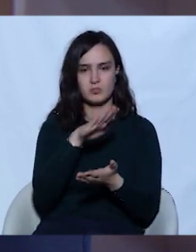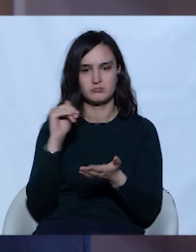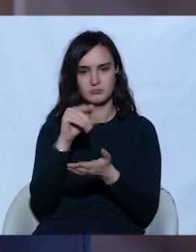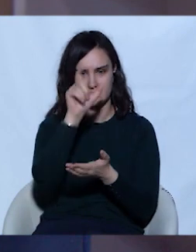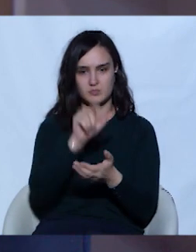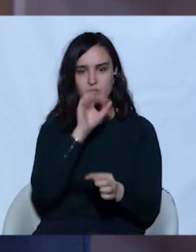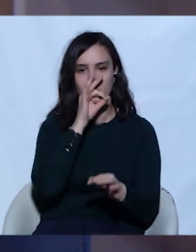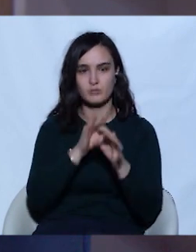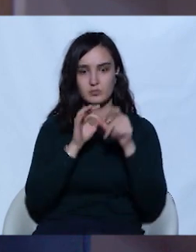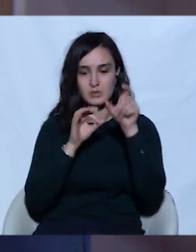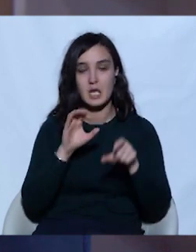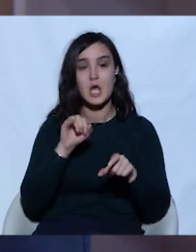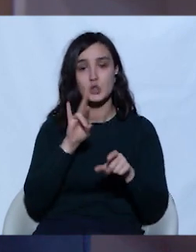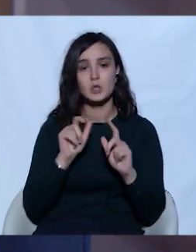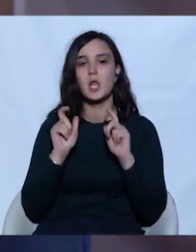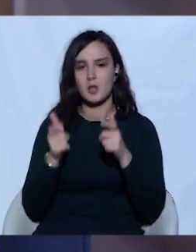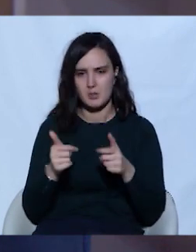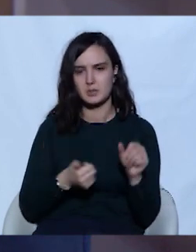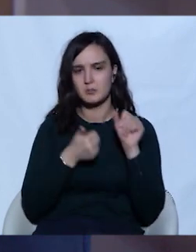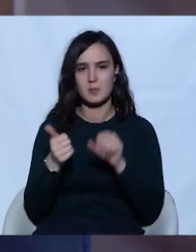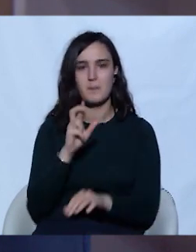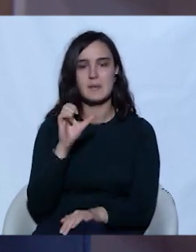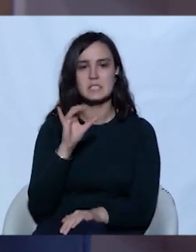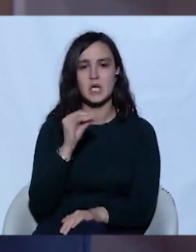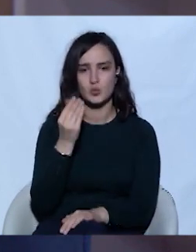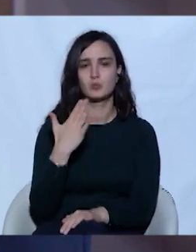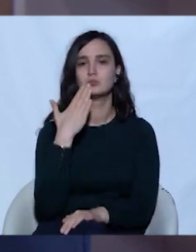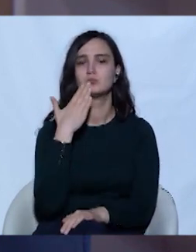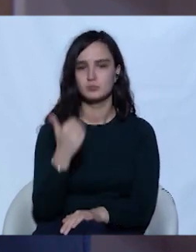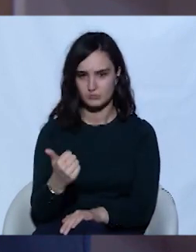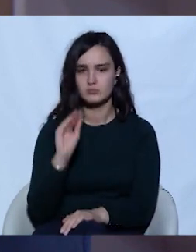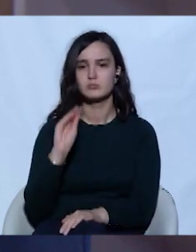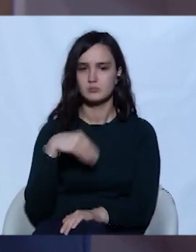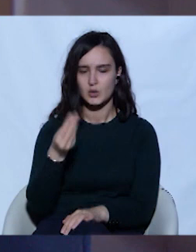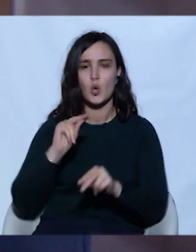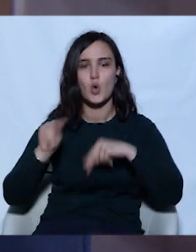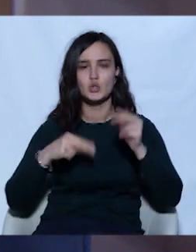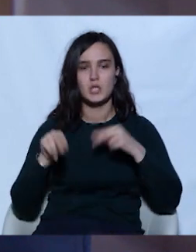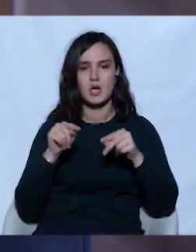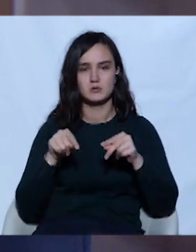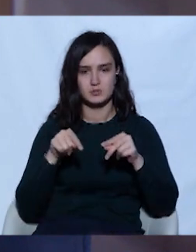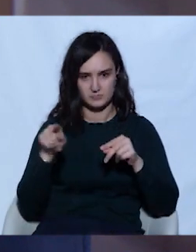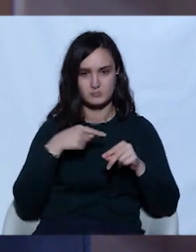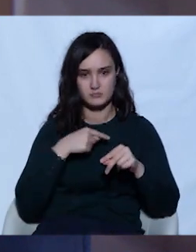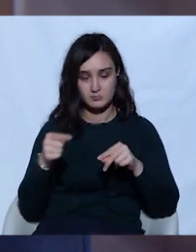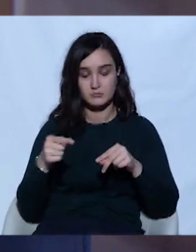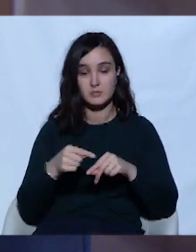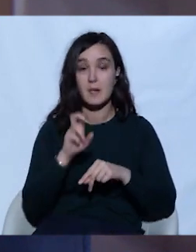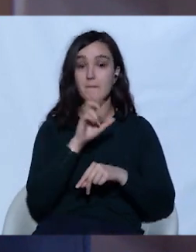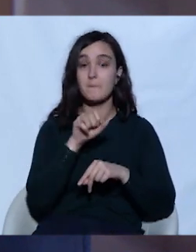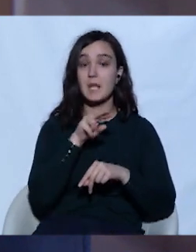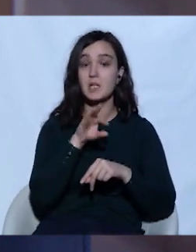He is rude to Harriet, rejects her, and then proposes to Emma, much to Emma's